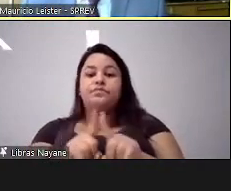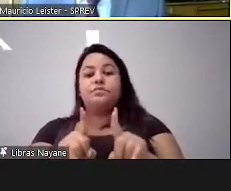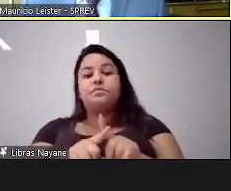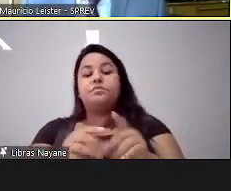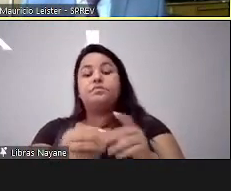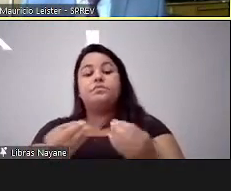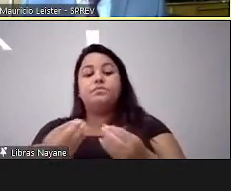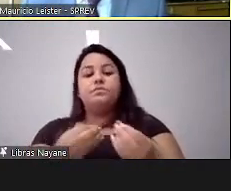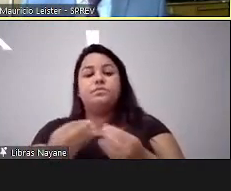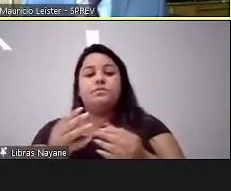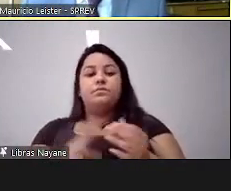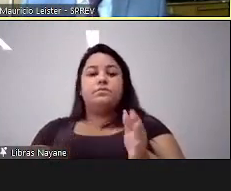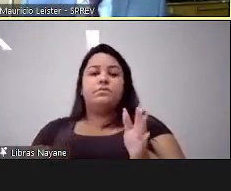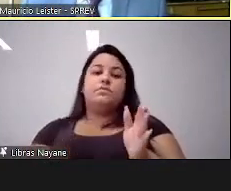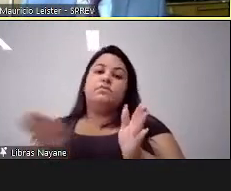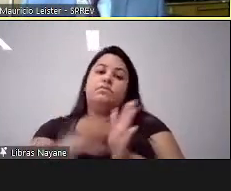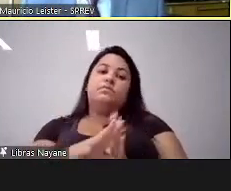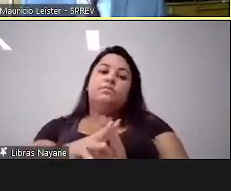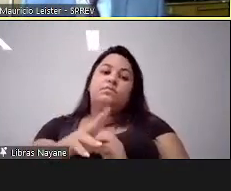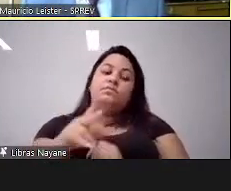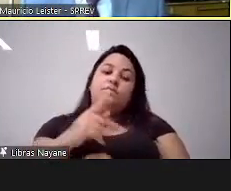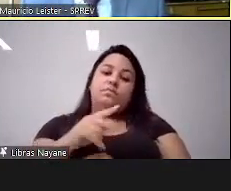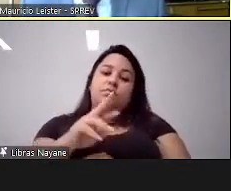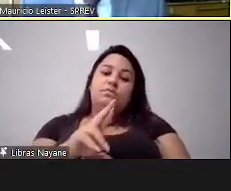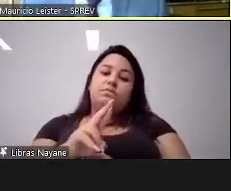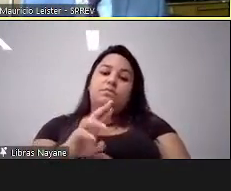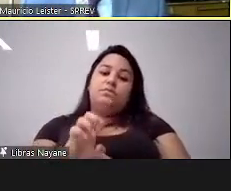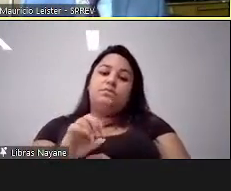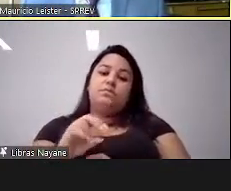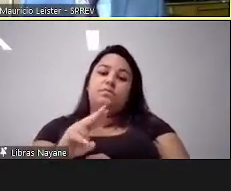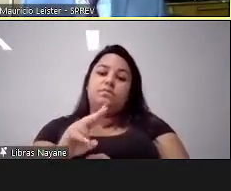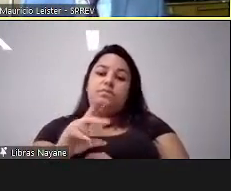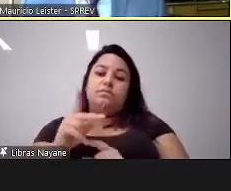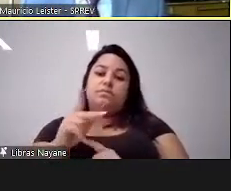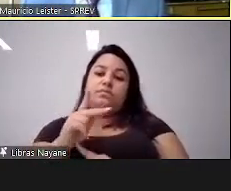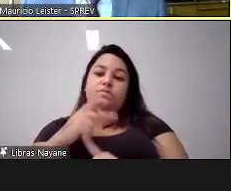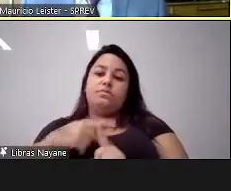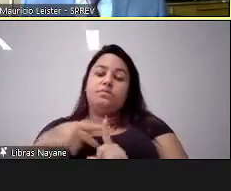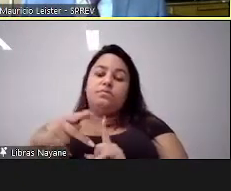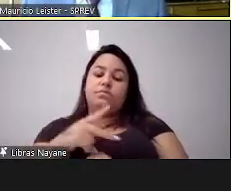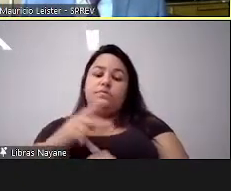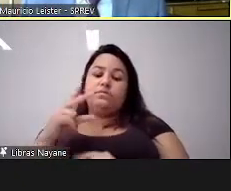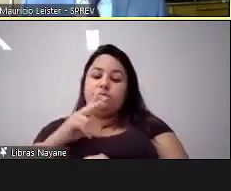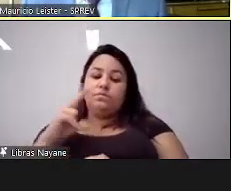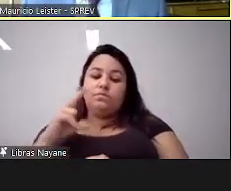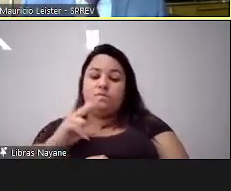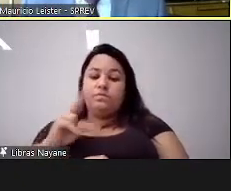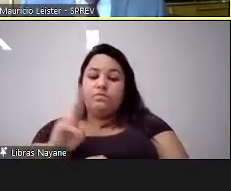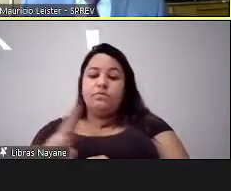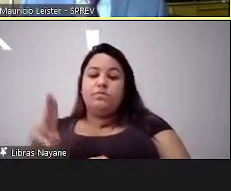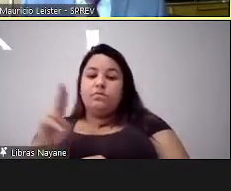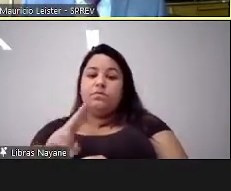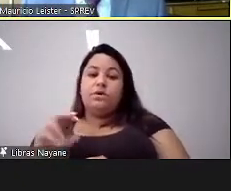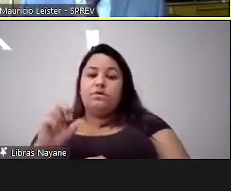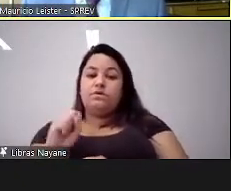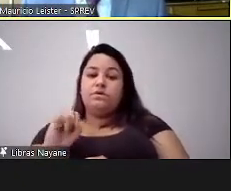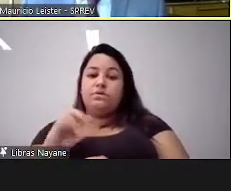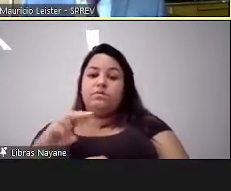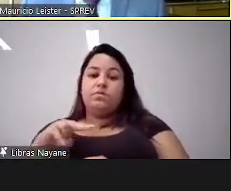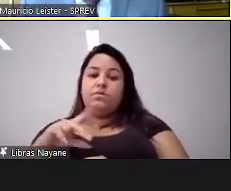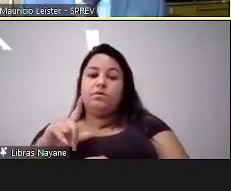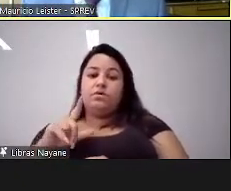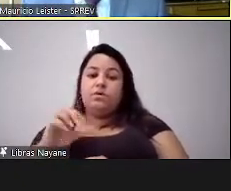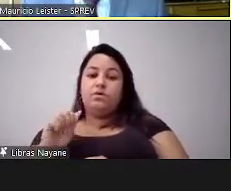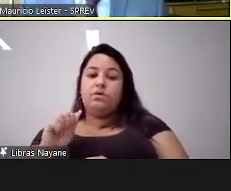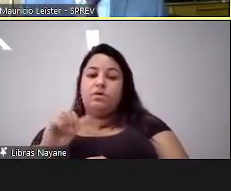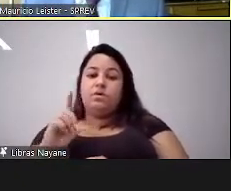about open insurance and how this gets to our world. We foster the use of